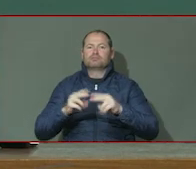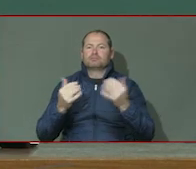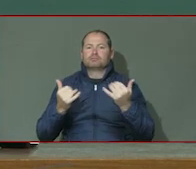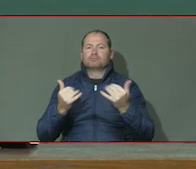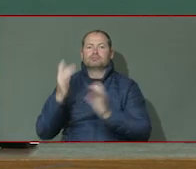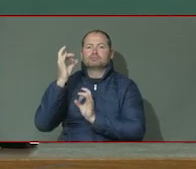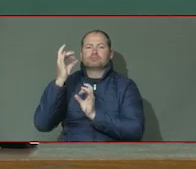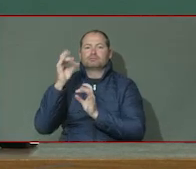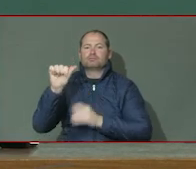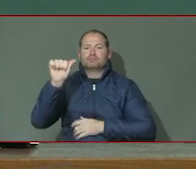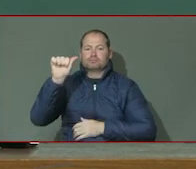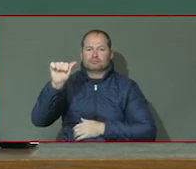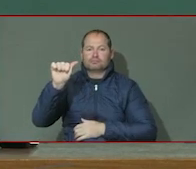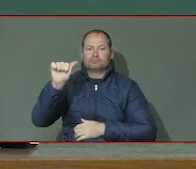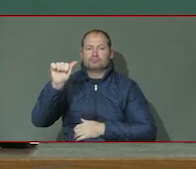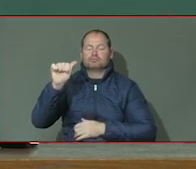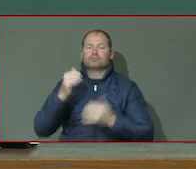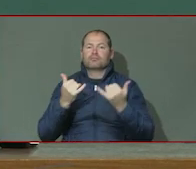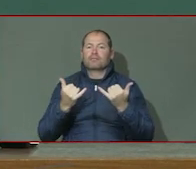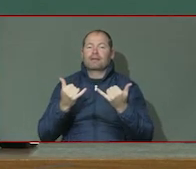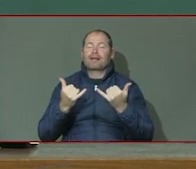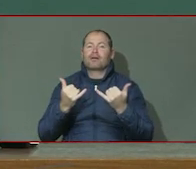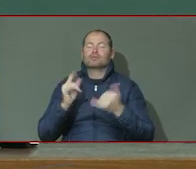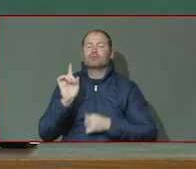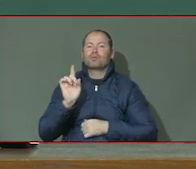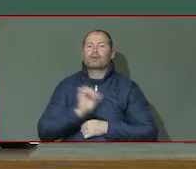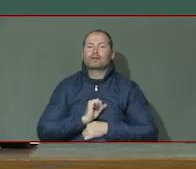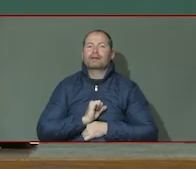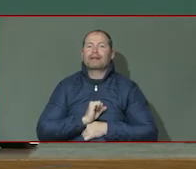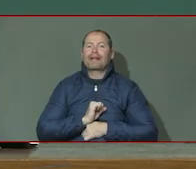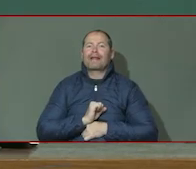A is a fixed assets note.